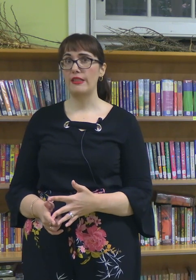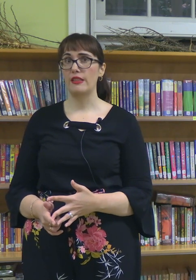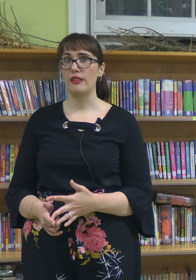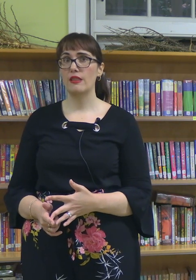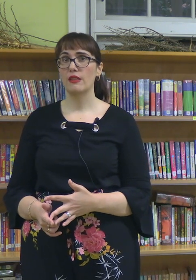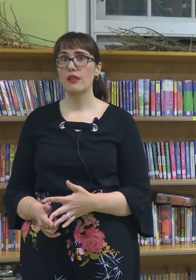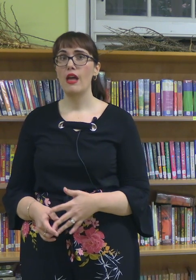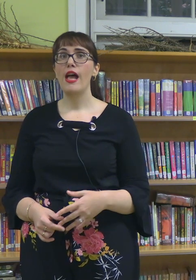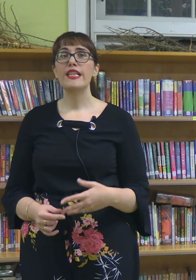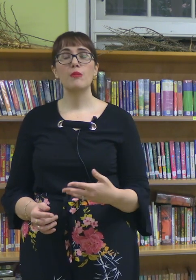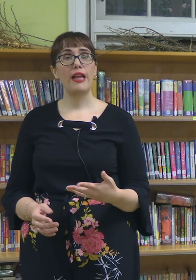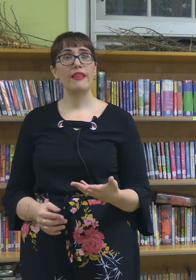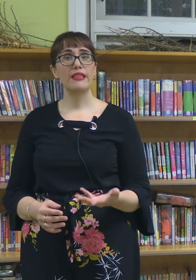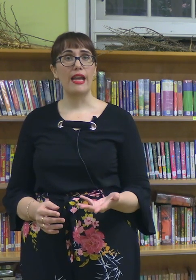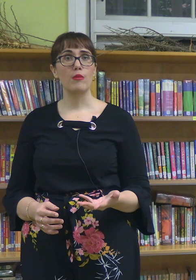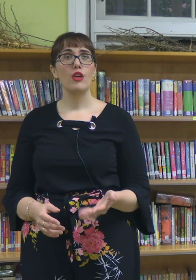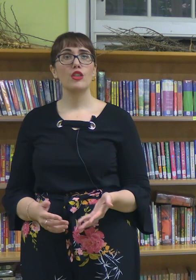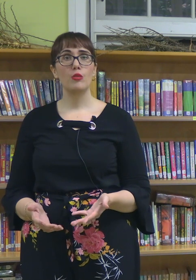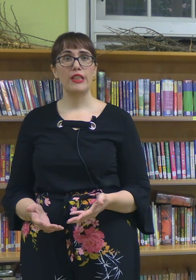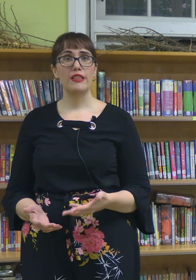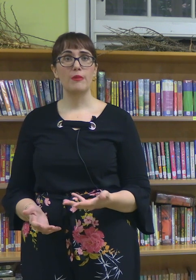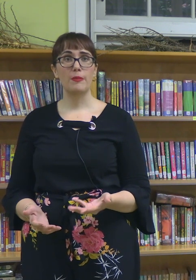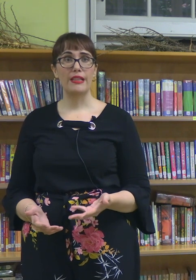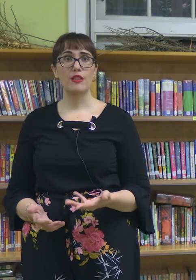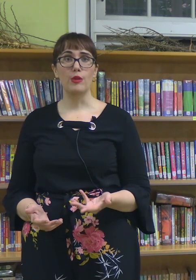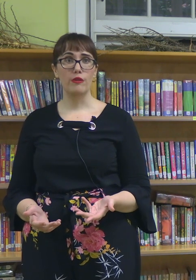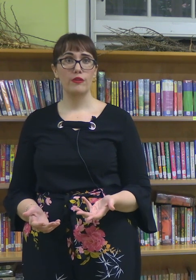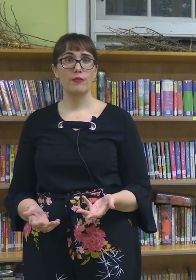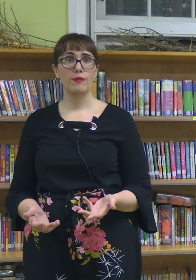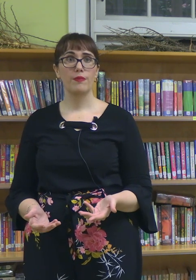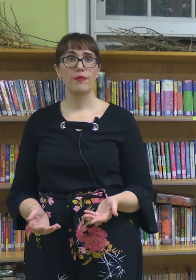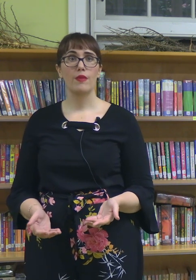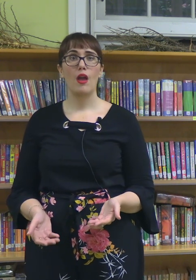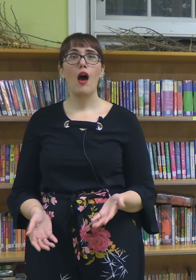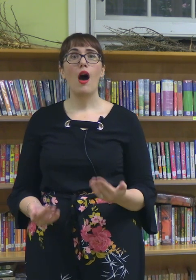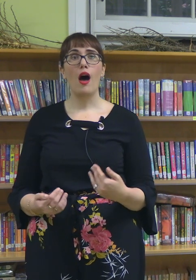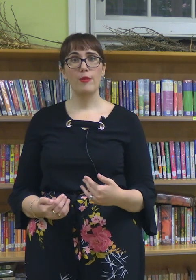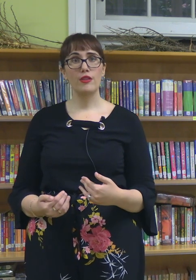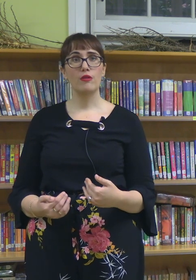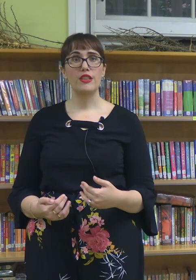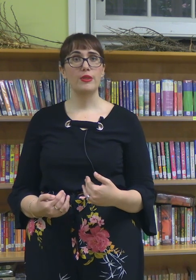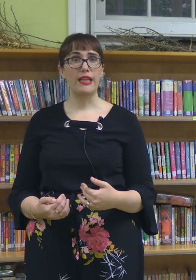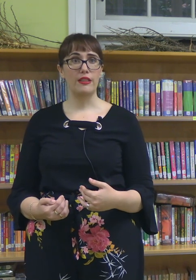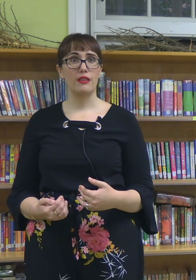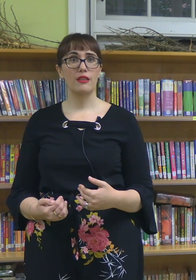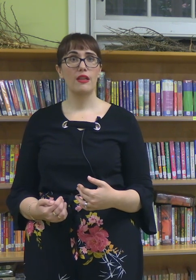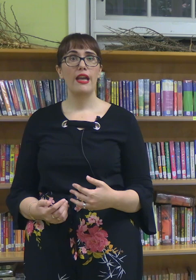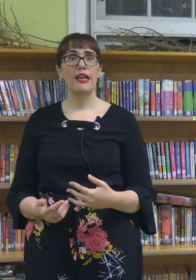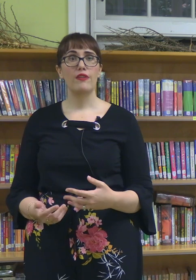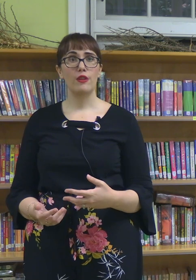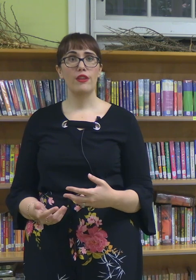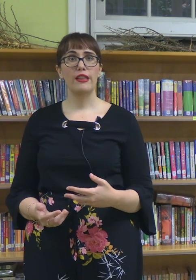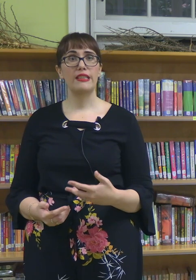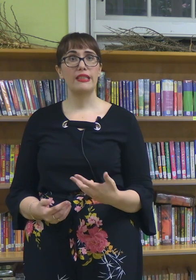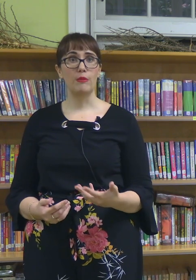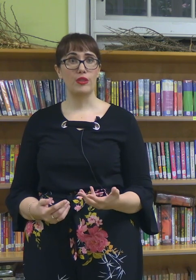complex sentences. To play this game, you will need some space to move. I'm going to read you a sentence.